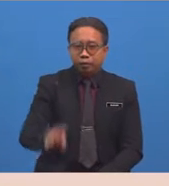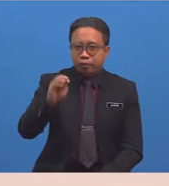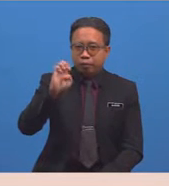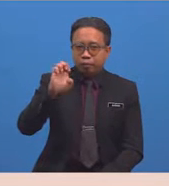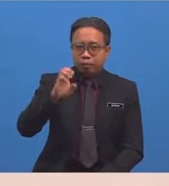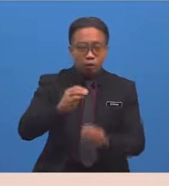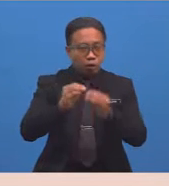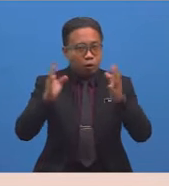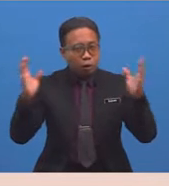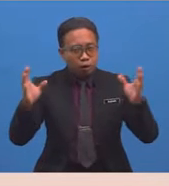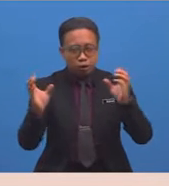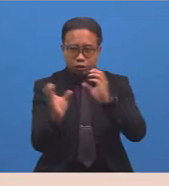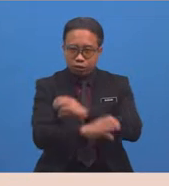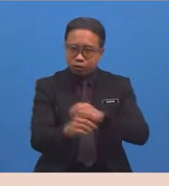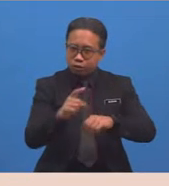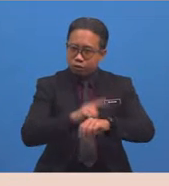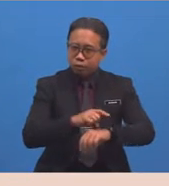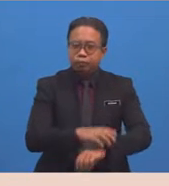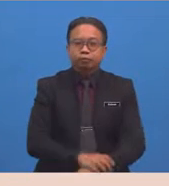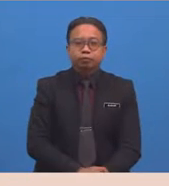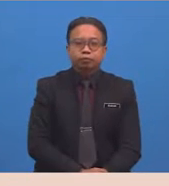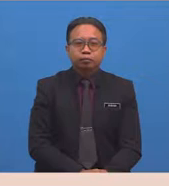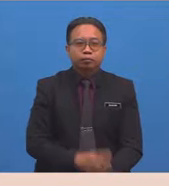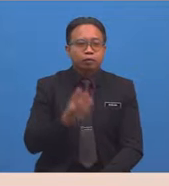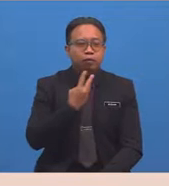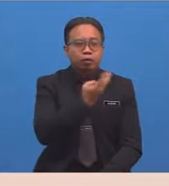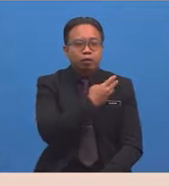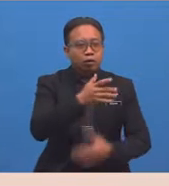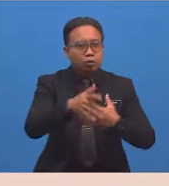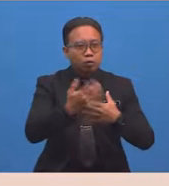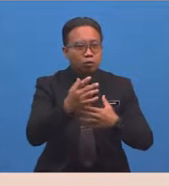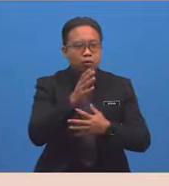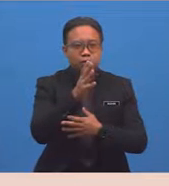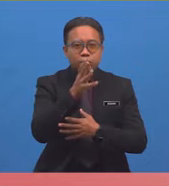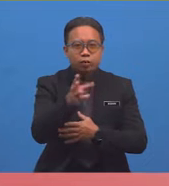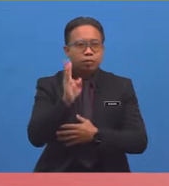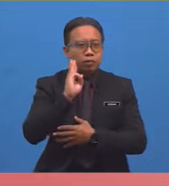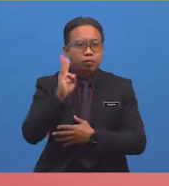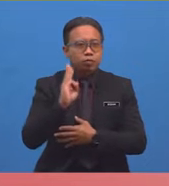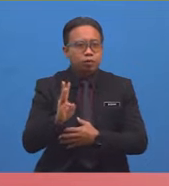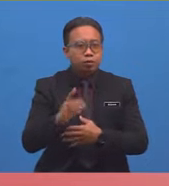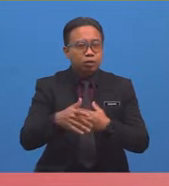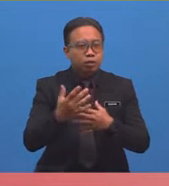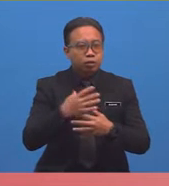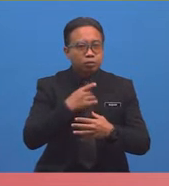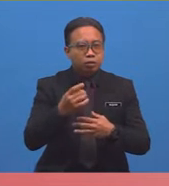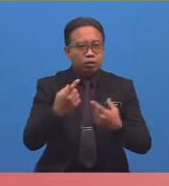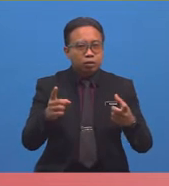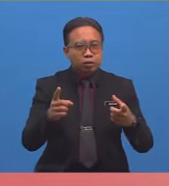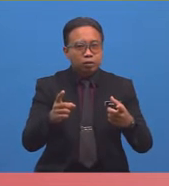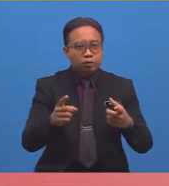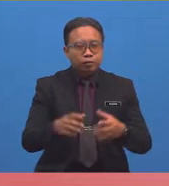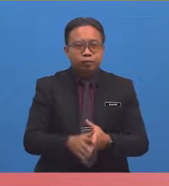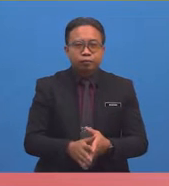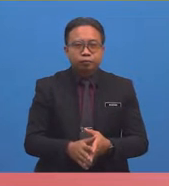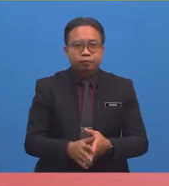mega challenge. And just like the previous challenge, we are going to call our grammarist. Yes, like I told you earlier, the person